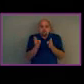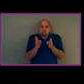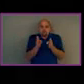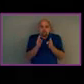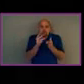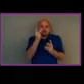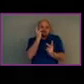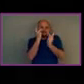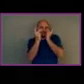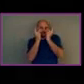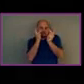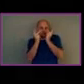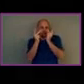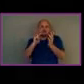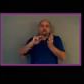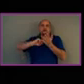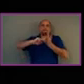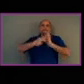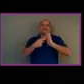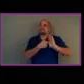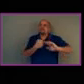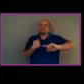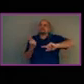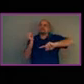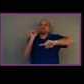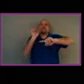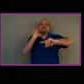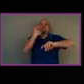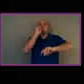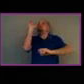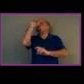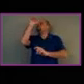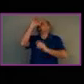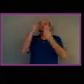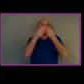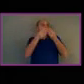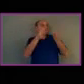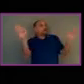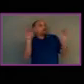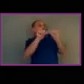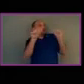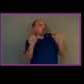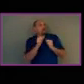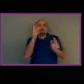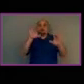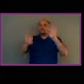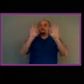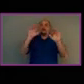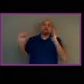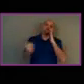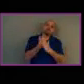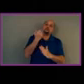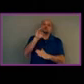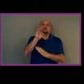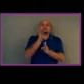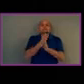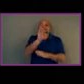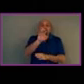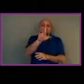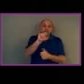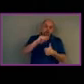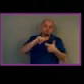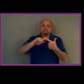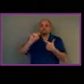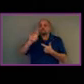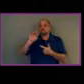do, and so we won't be trying to search a broad area to find new main belt or Trojan asteroids.